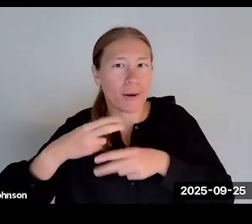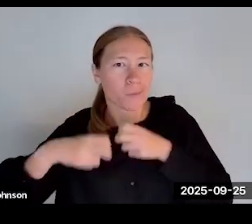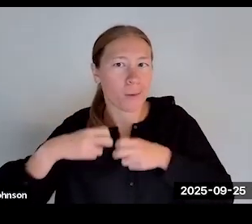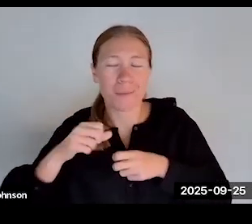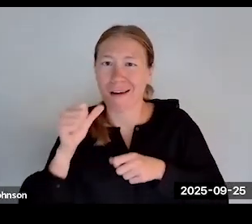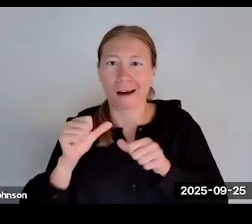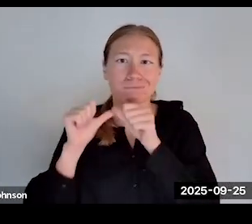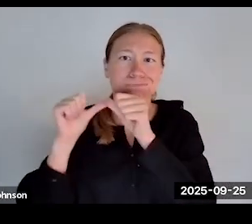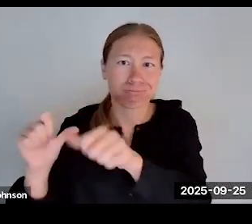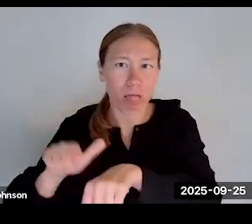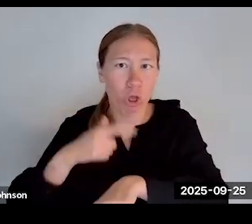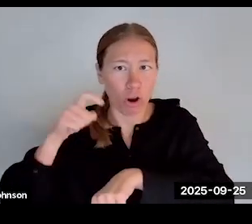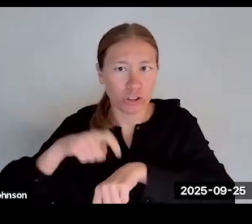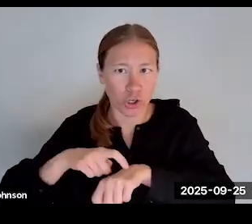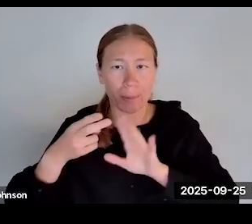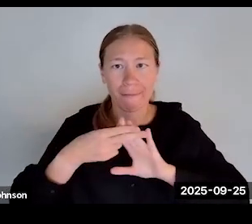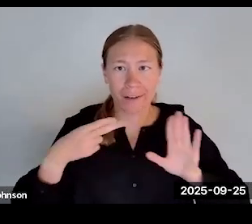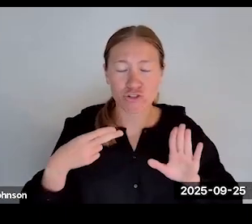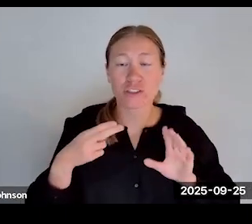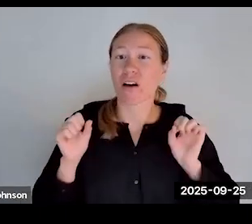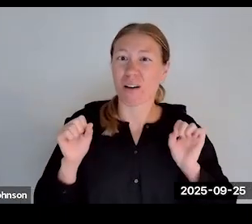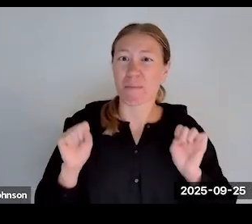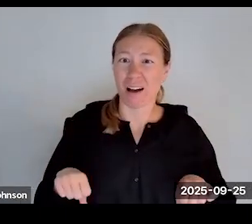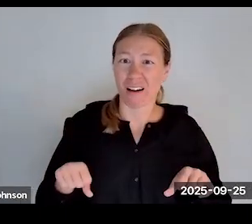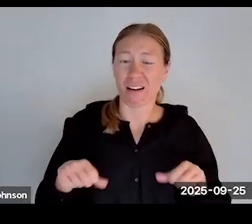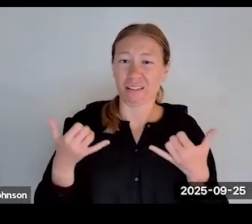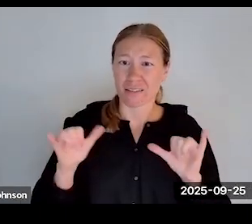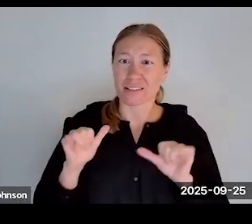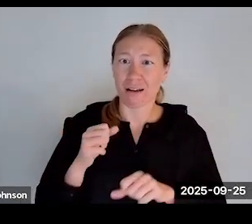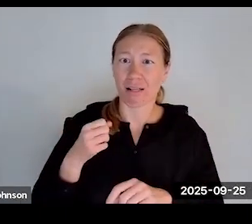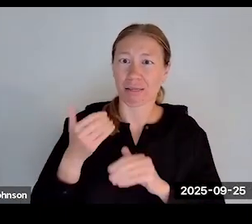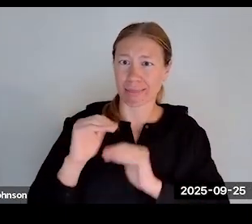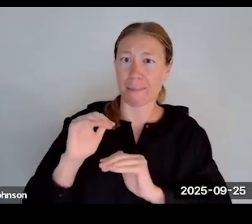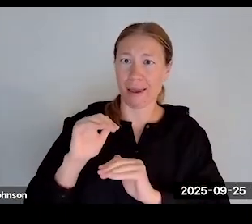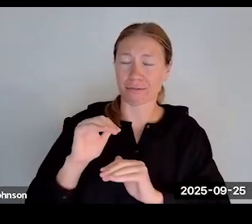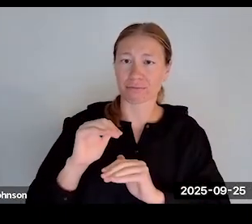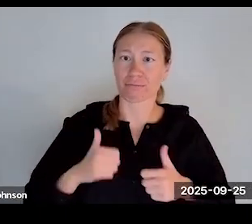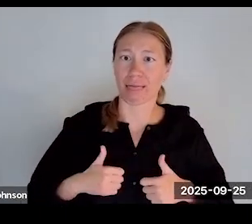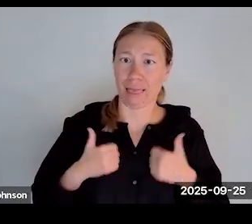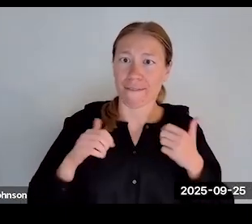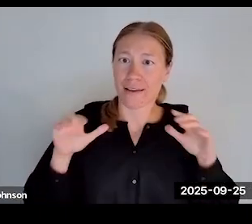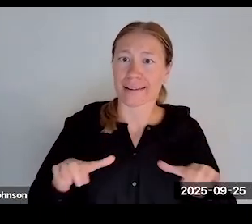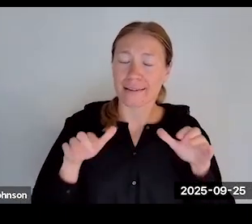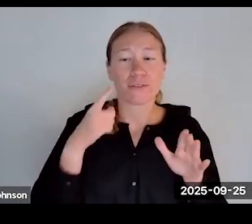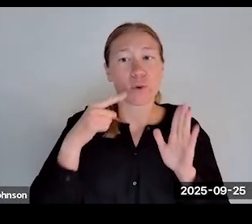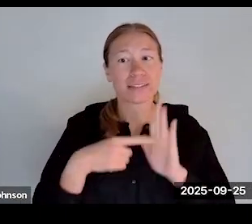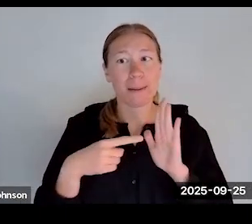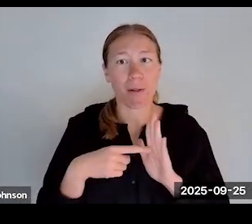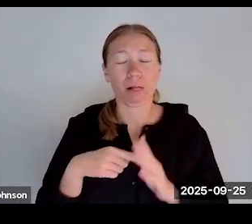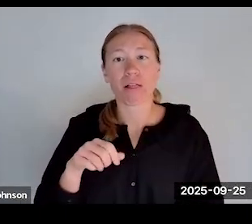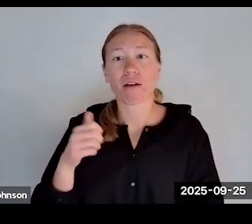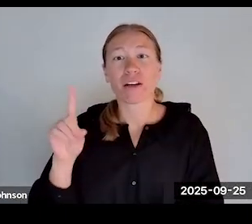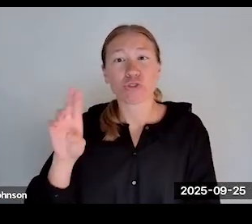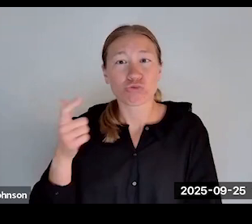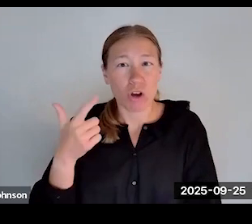term conditions that may substantially limit major life activities. For example, substance use is